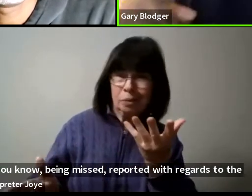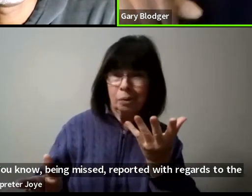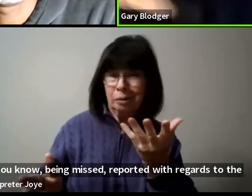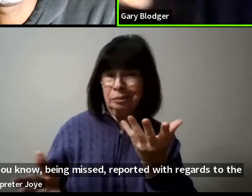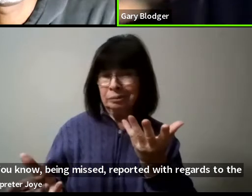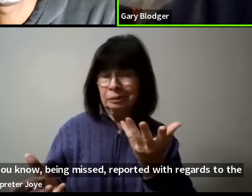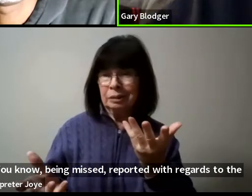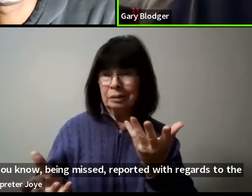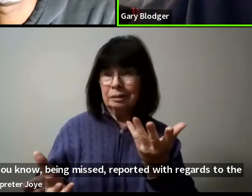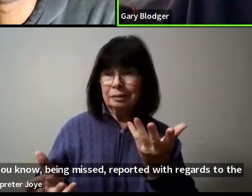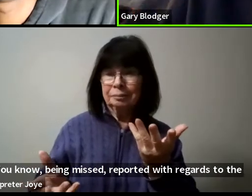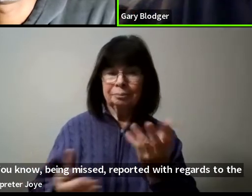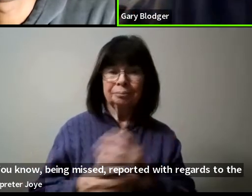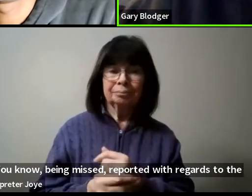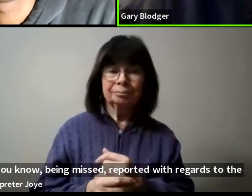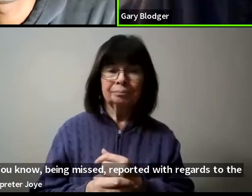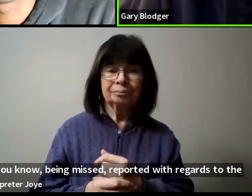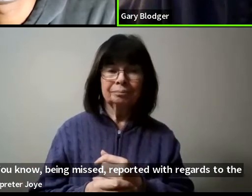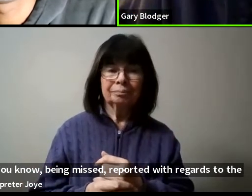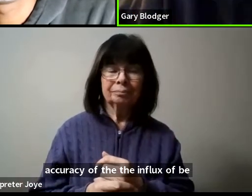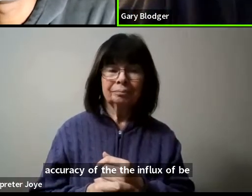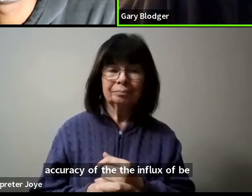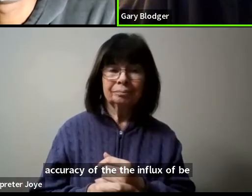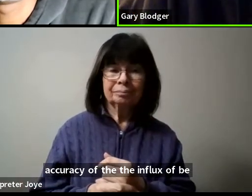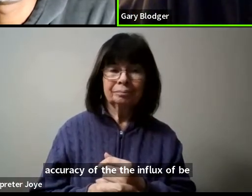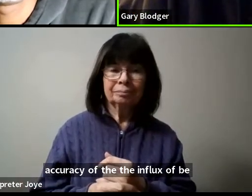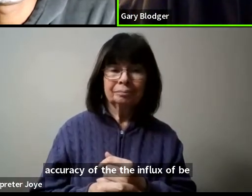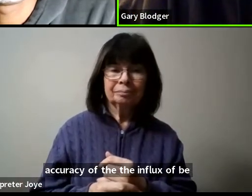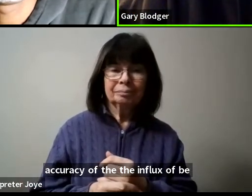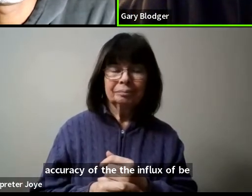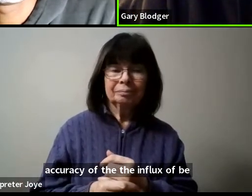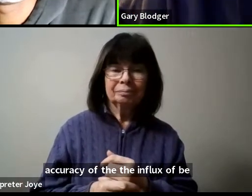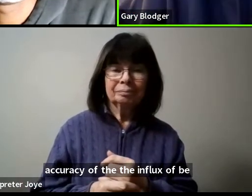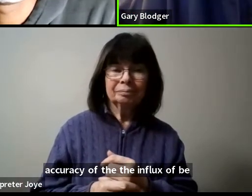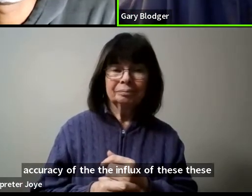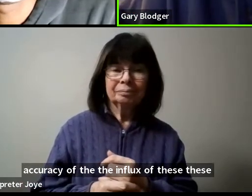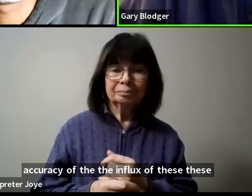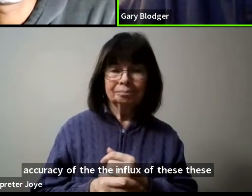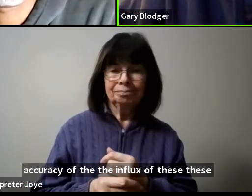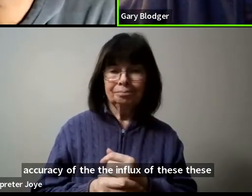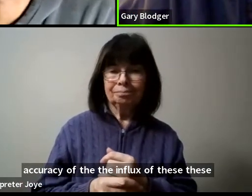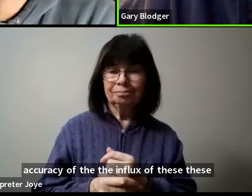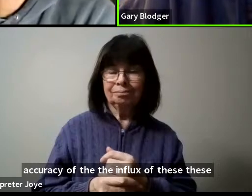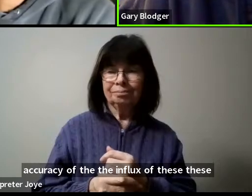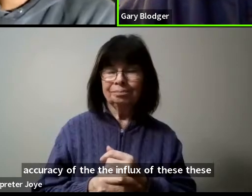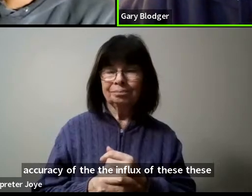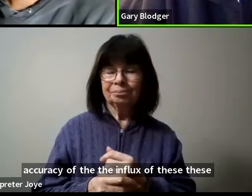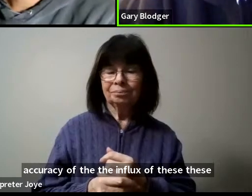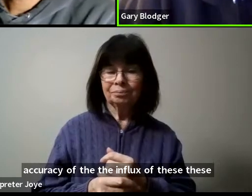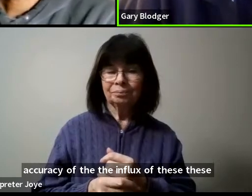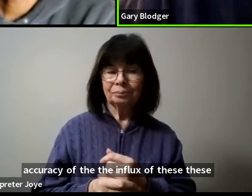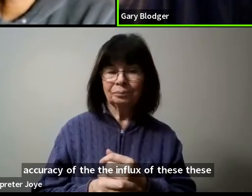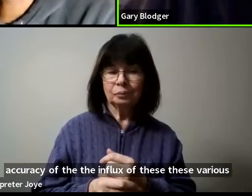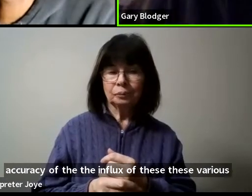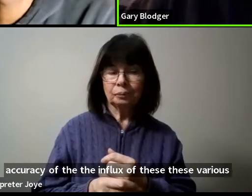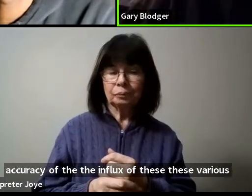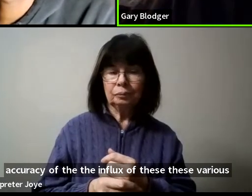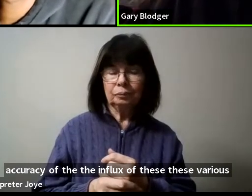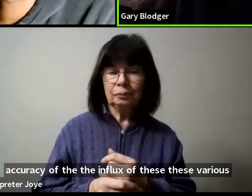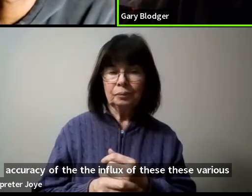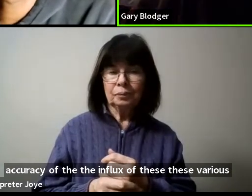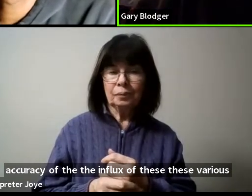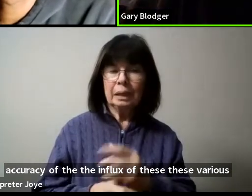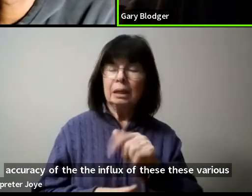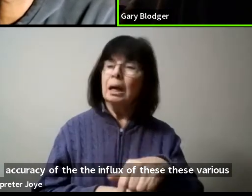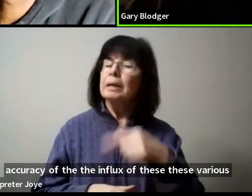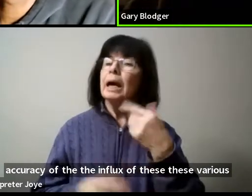the influx of these various diseases and the variants?